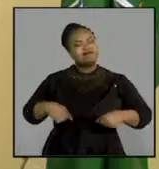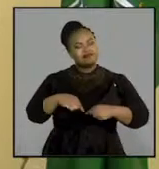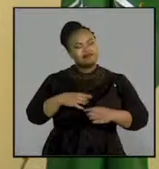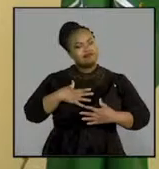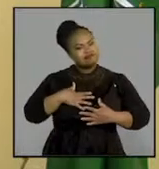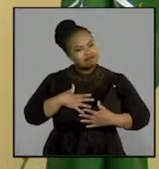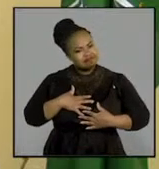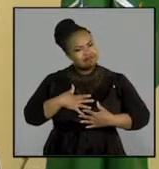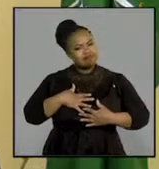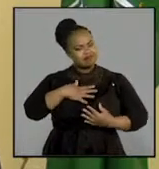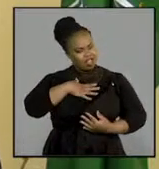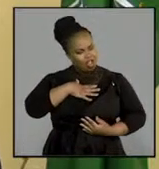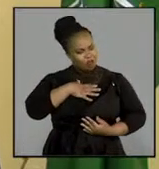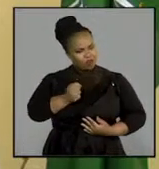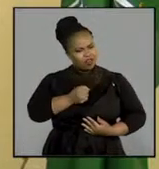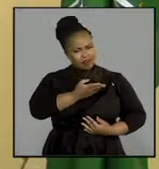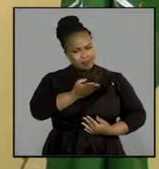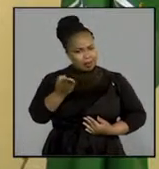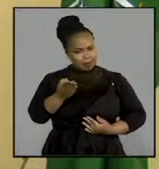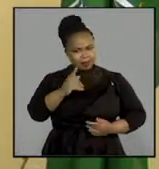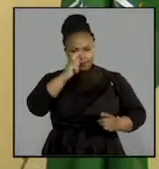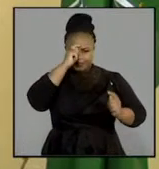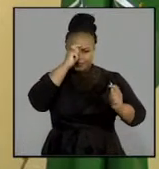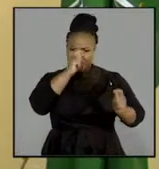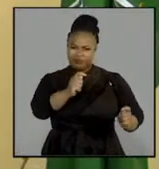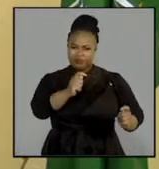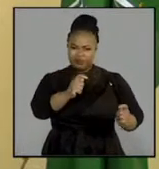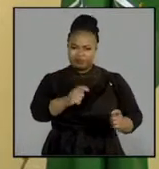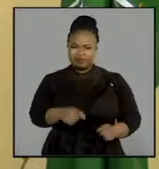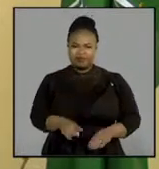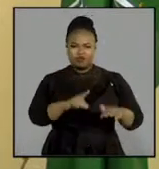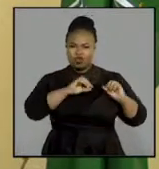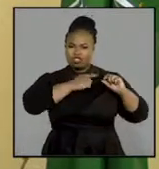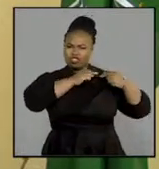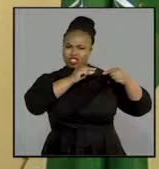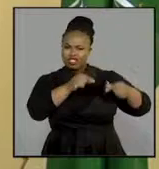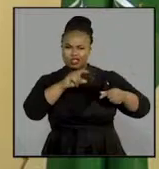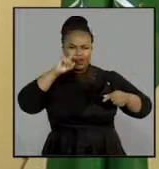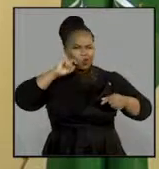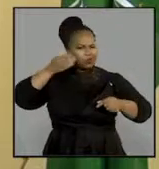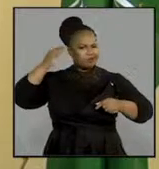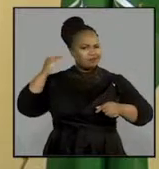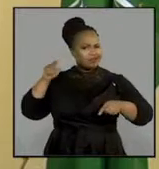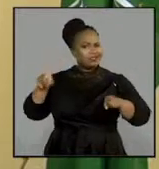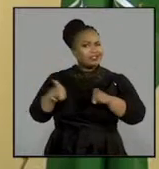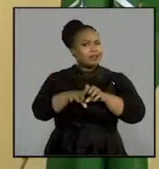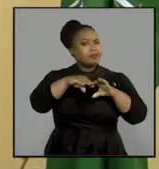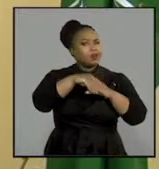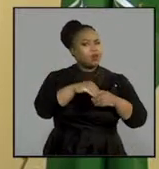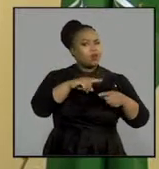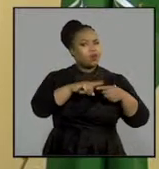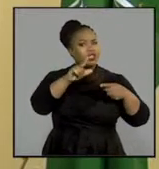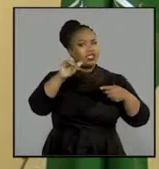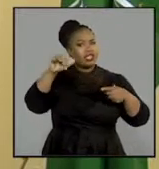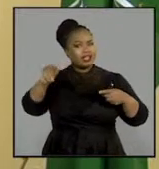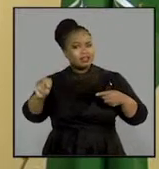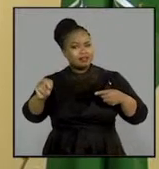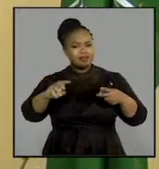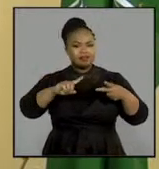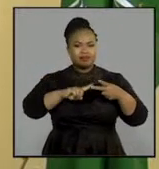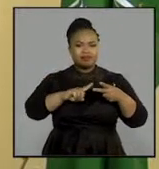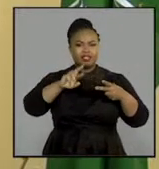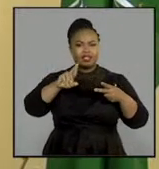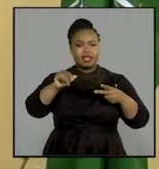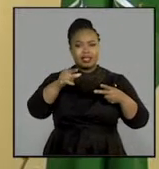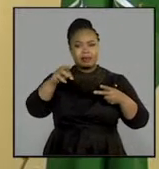We salute the courage of this generation and its leaders, among them Lillian